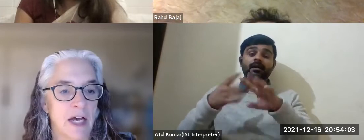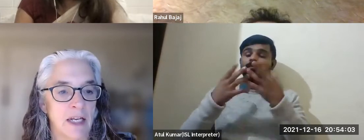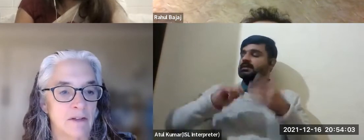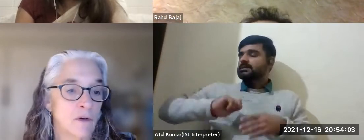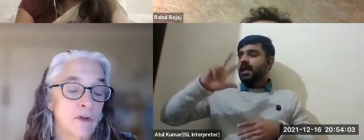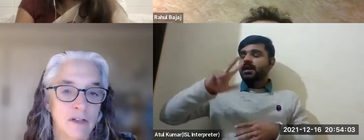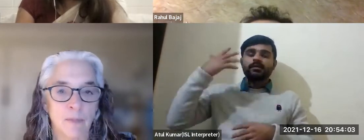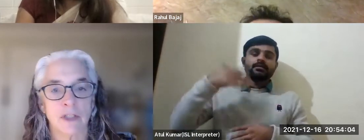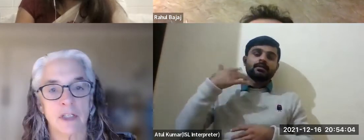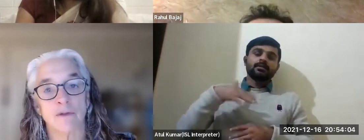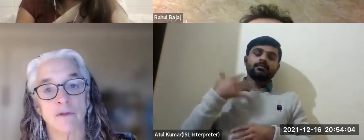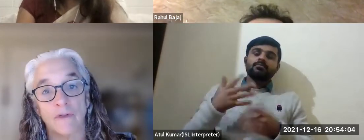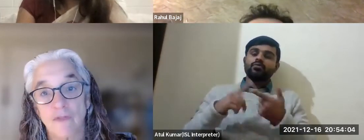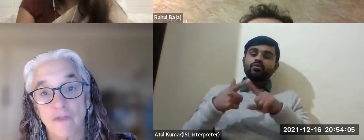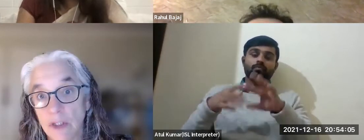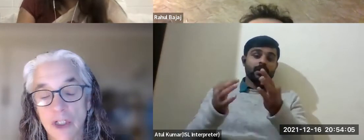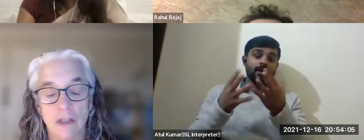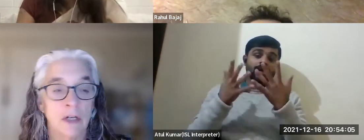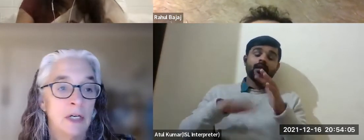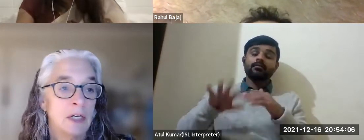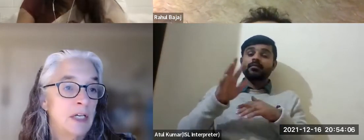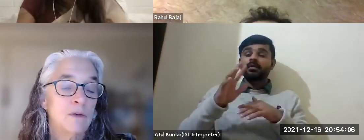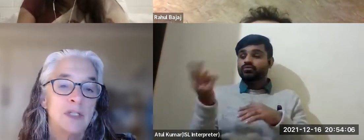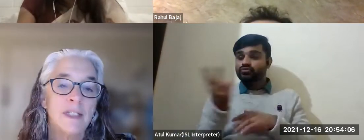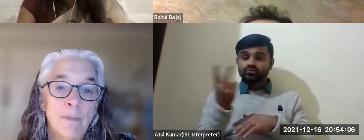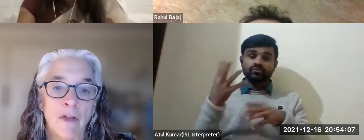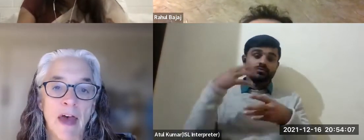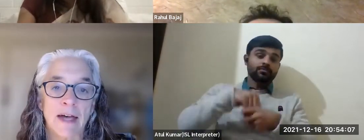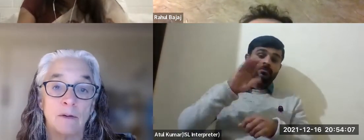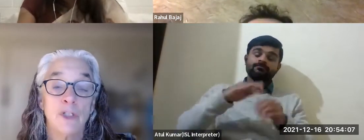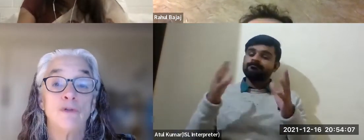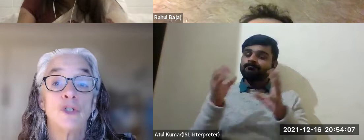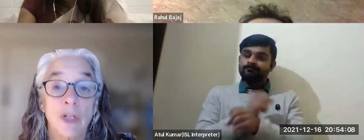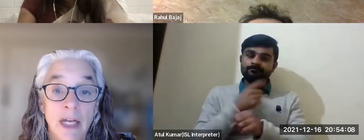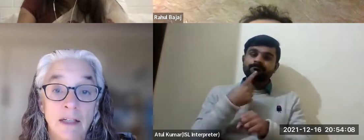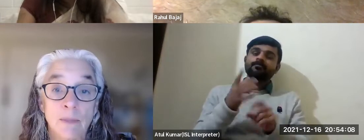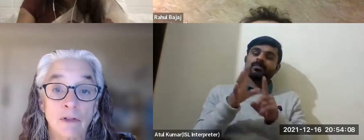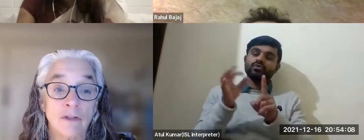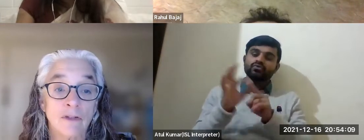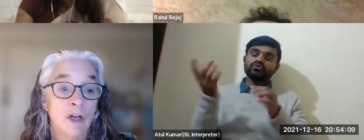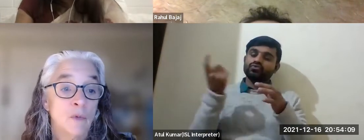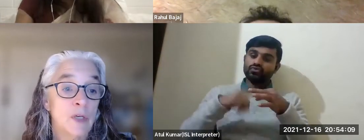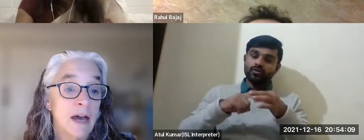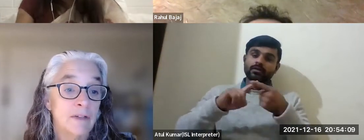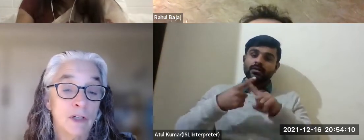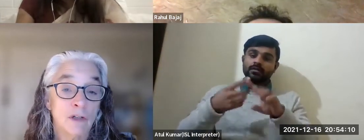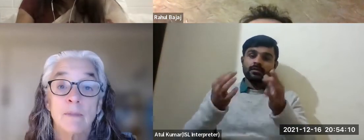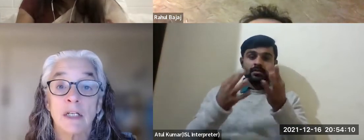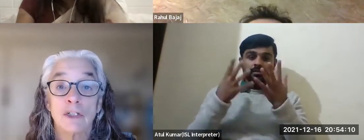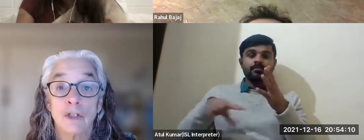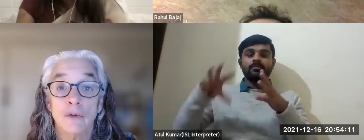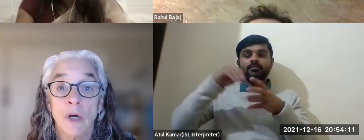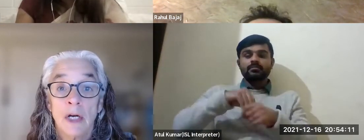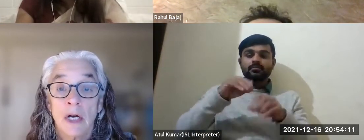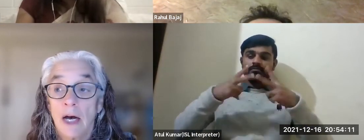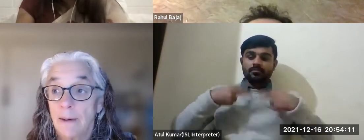Each side has their own experts. The experts fight with each other. Here, we skip all that and we do joint experts. We can have an